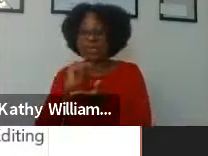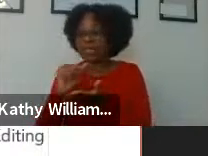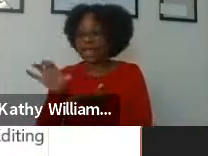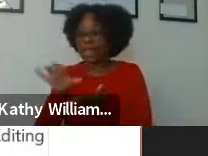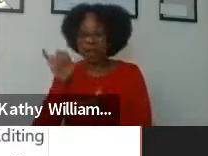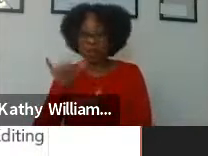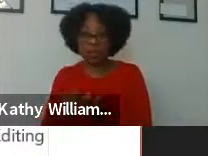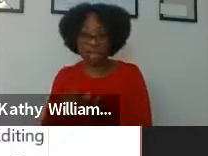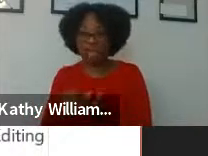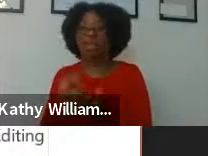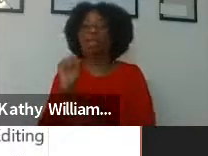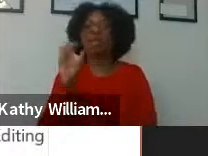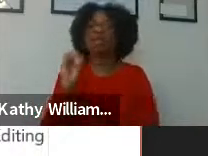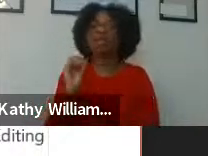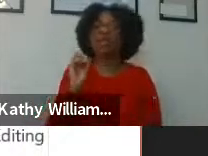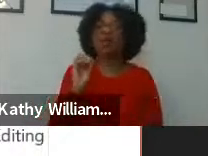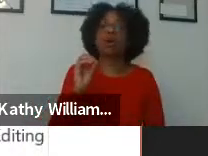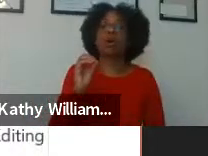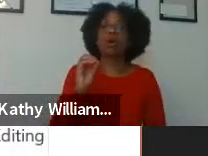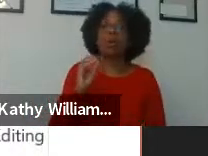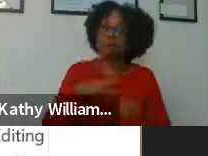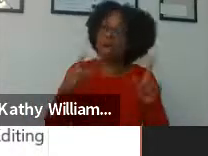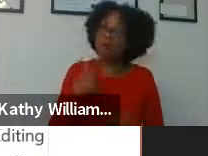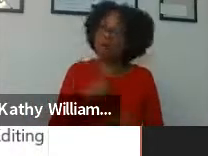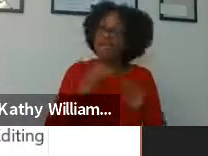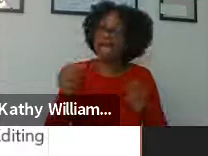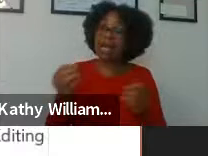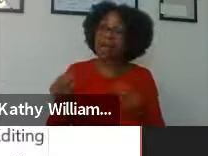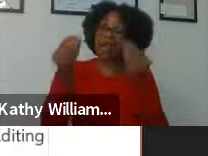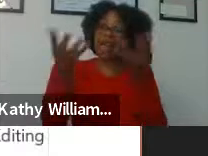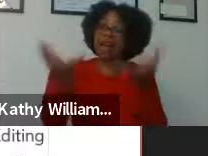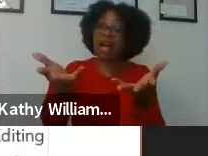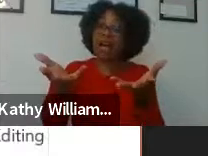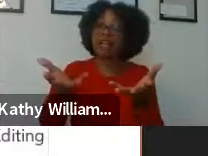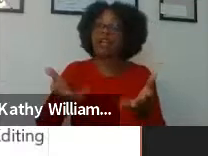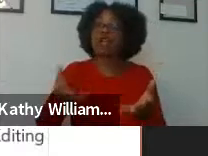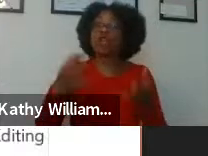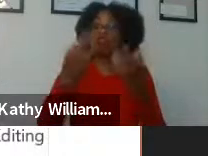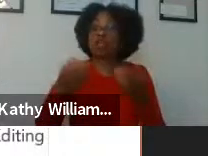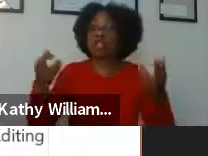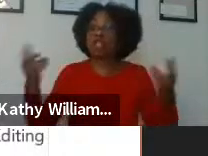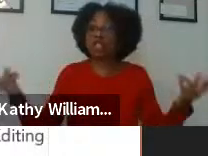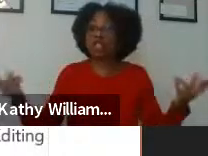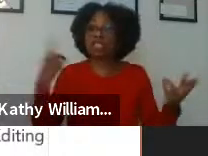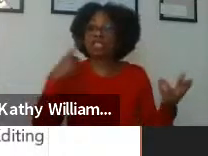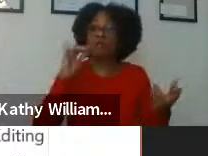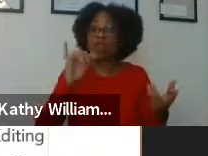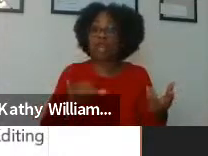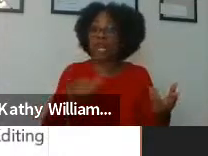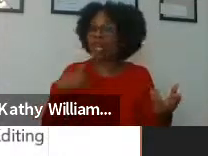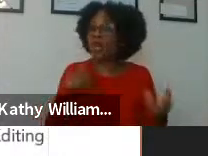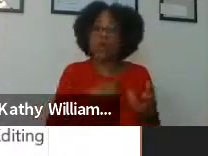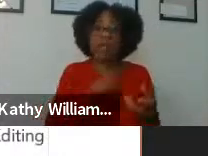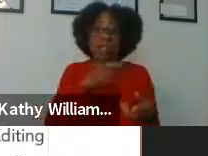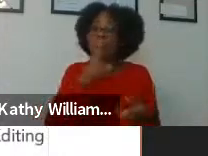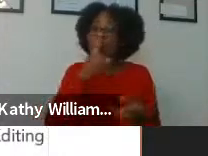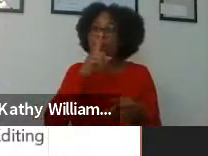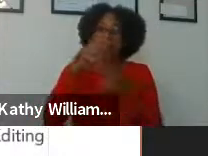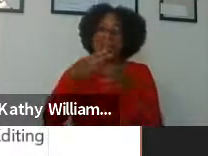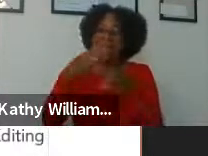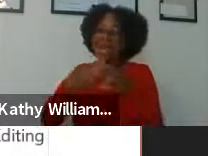And however, we can provide some resources for that. And while we don't give out names of